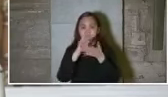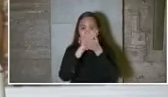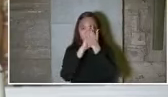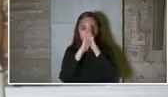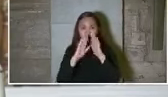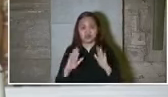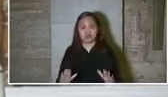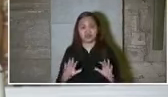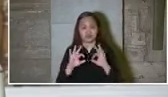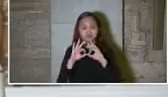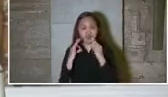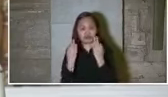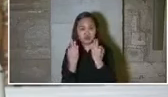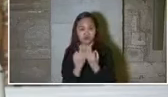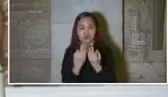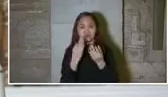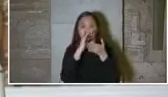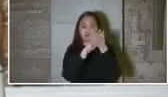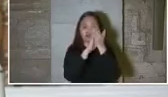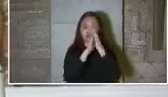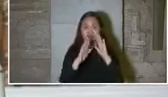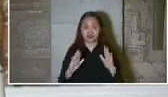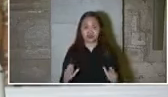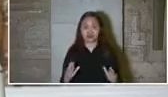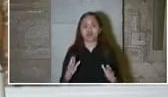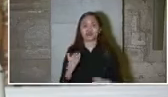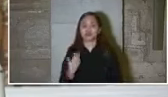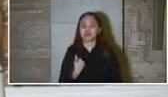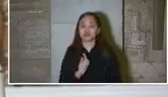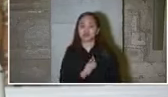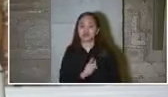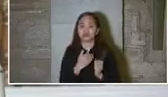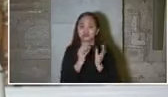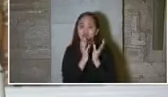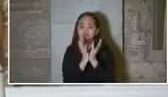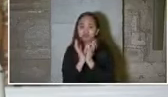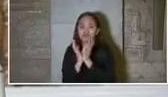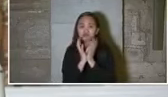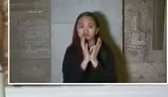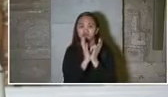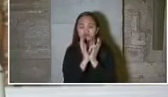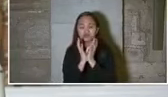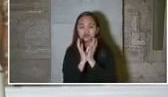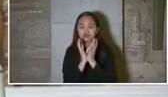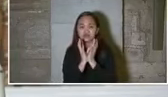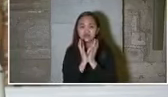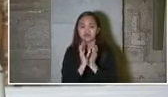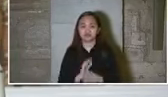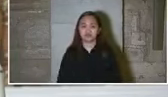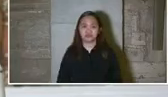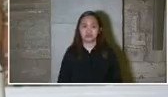our families, peace in our communities.